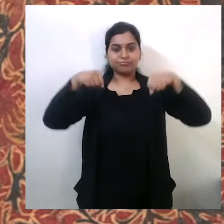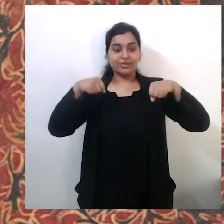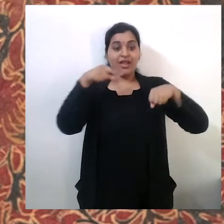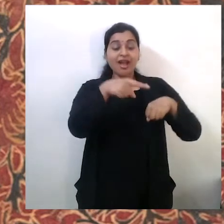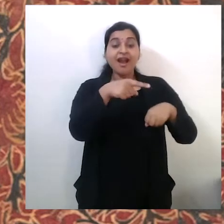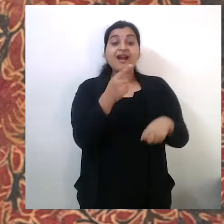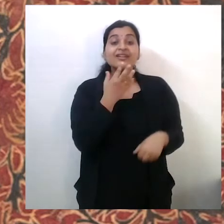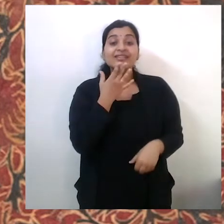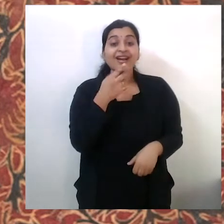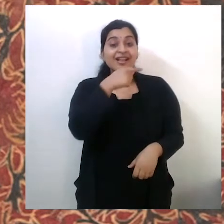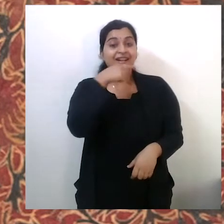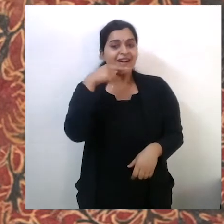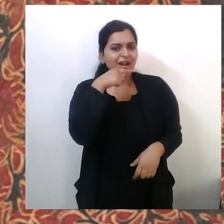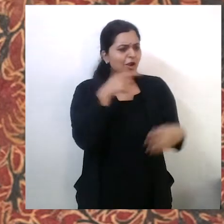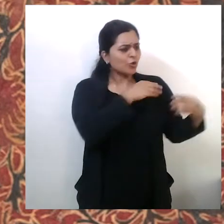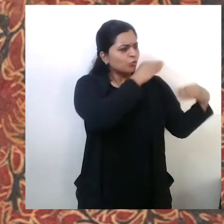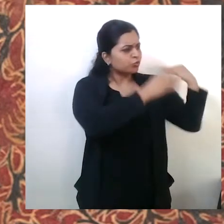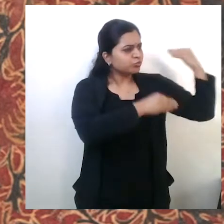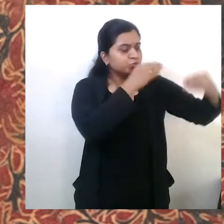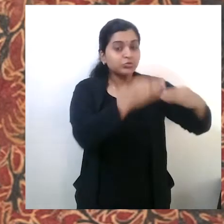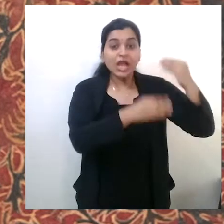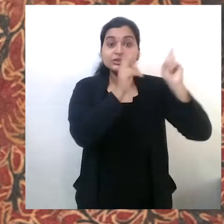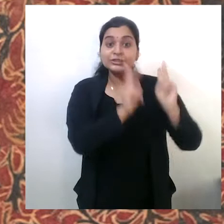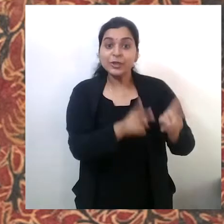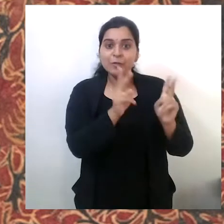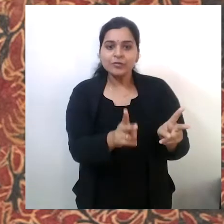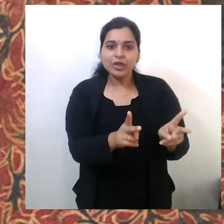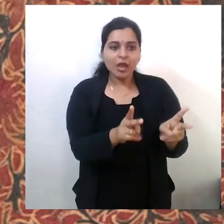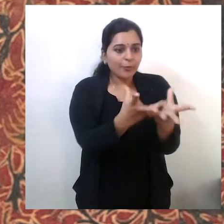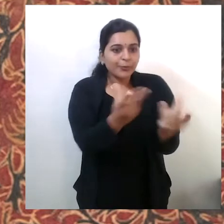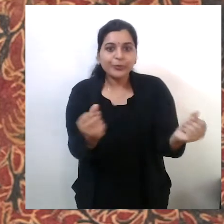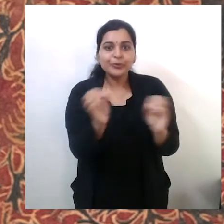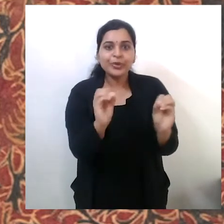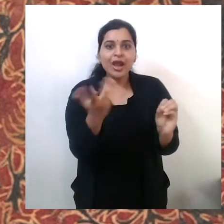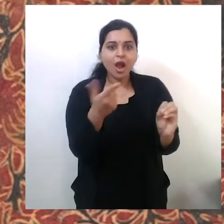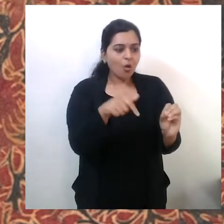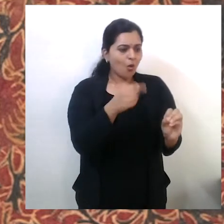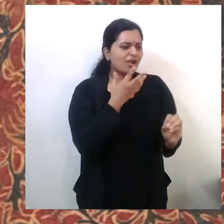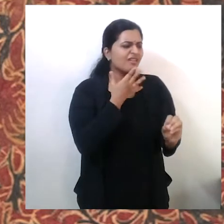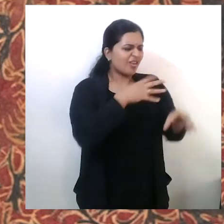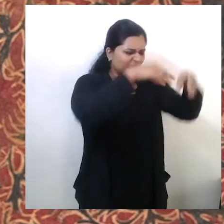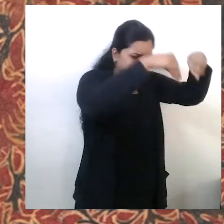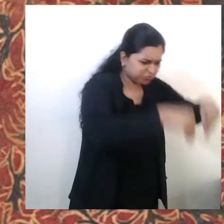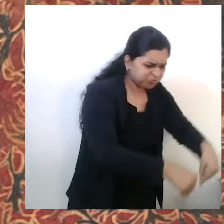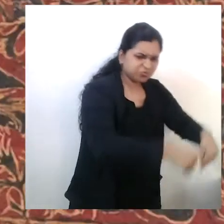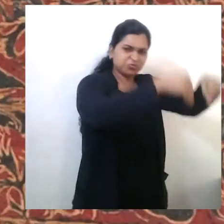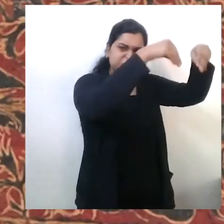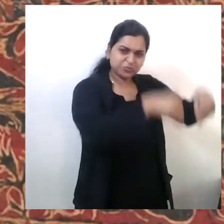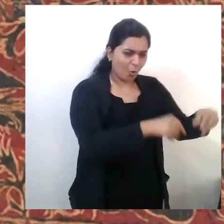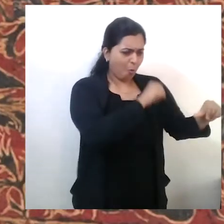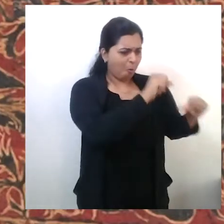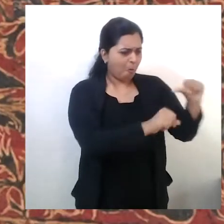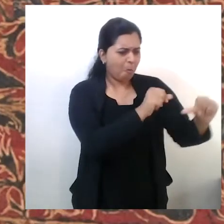retained its color over centuries, is painstakingly achieved by the dyers after several processes.